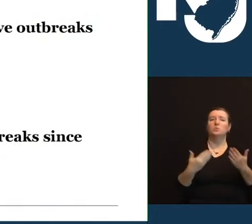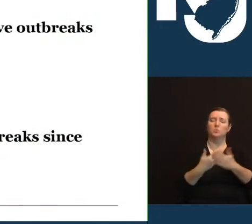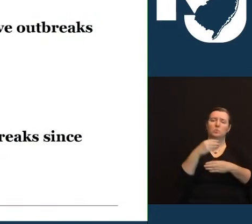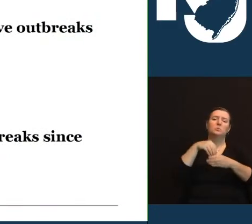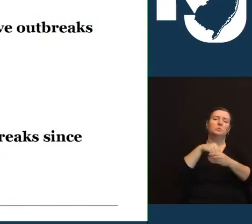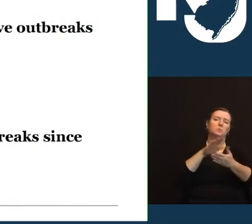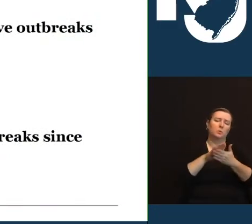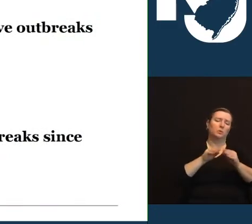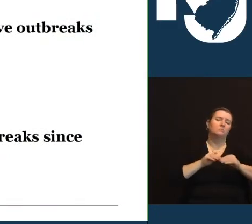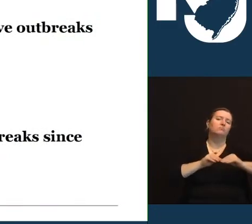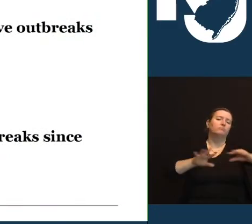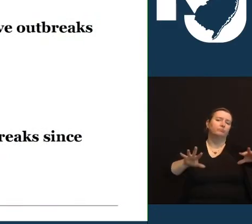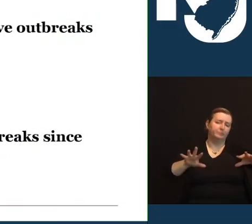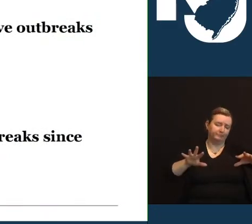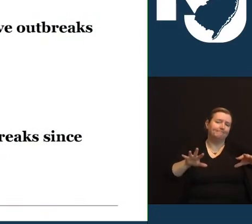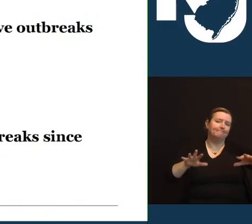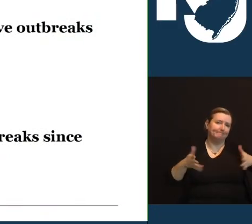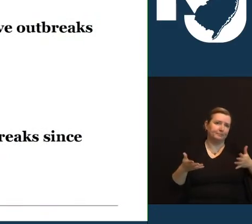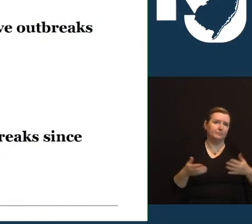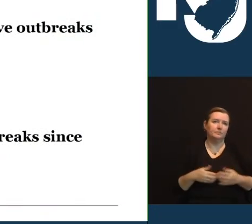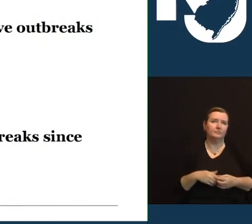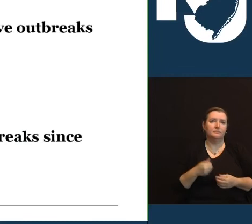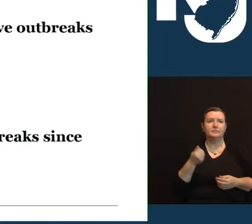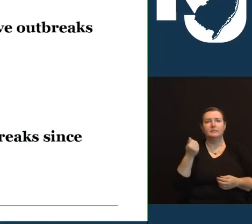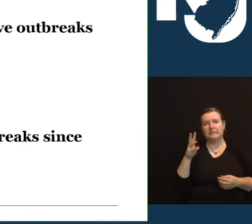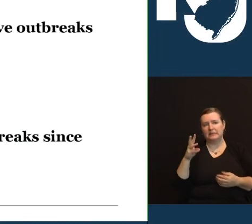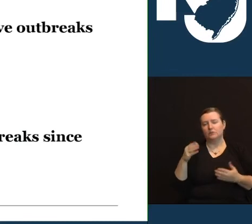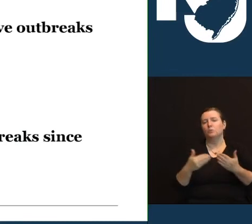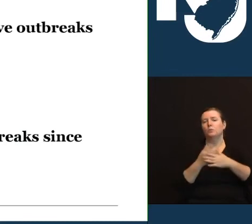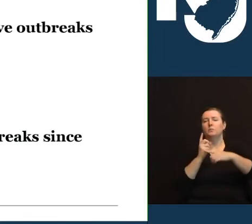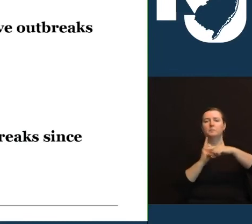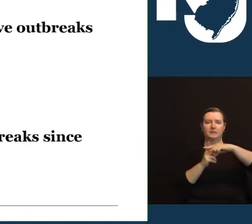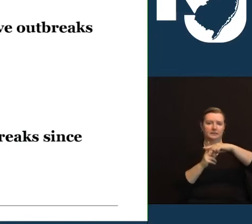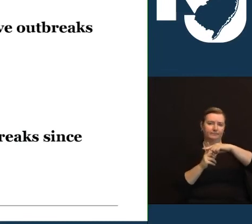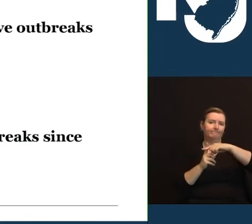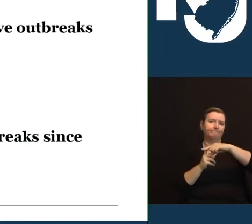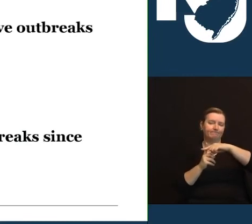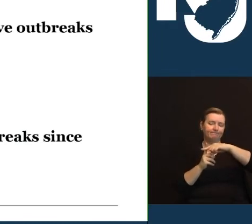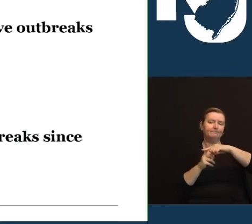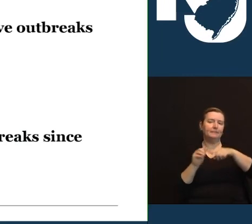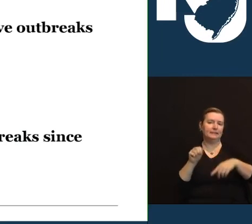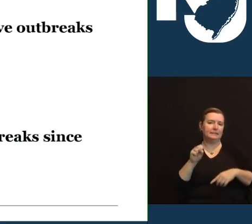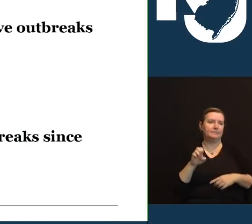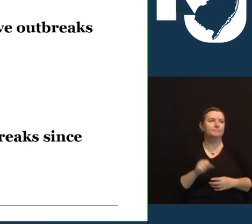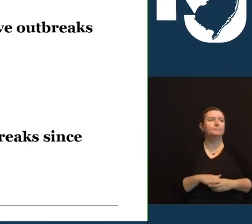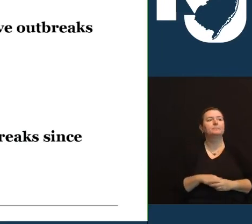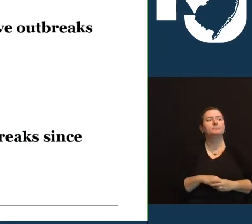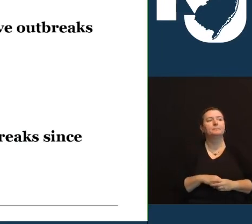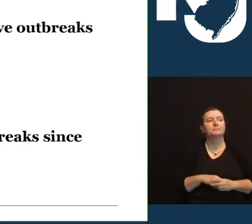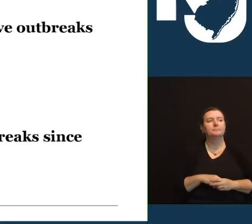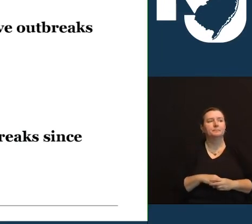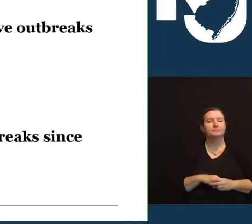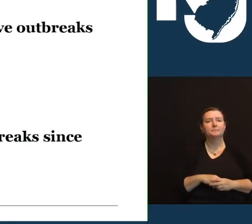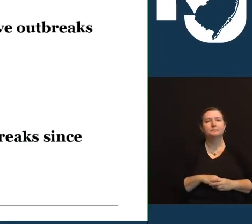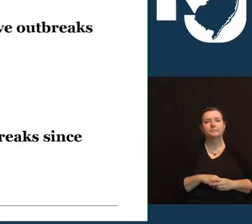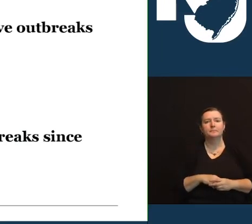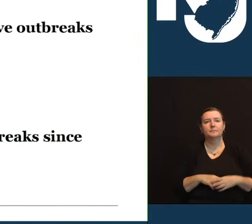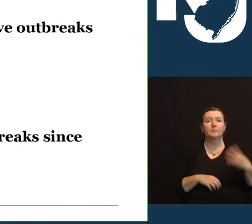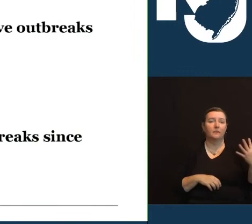a total of 16 subsequent new cases of coronavirus infection related to those 4